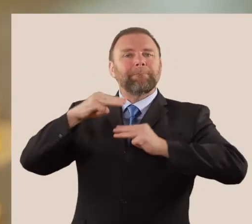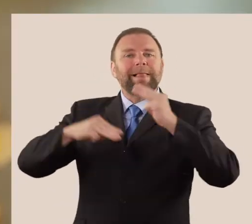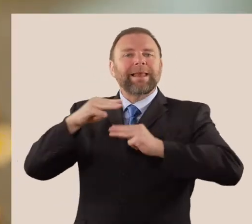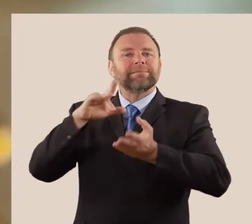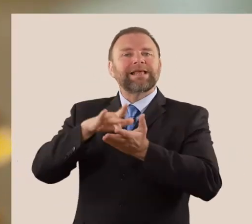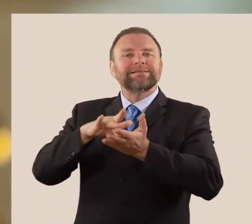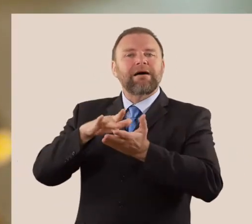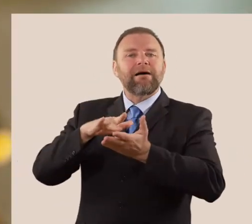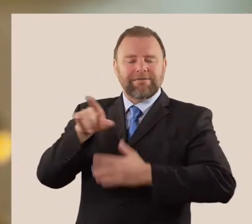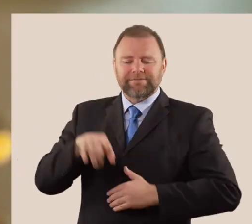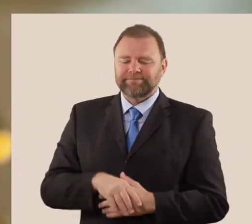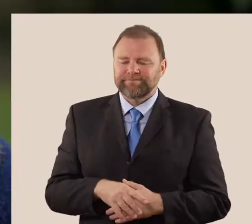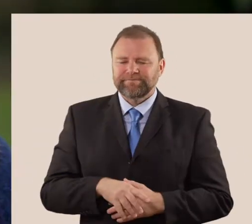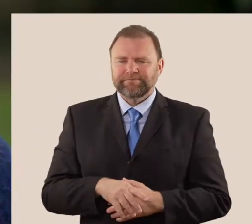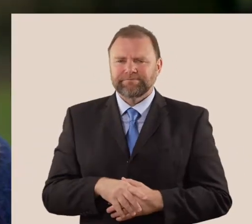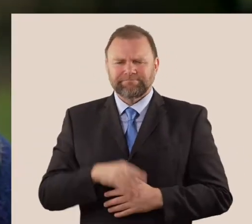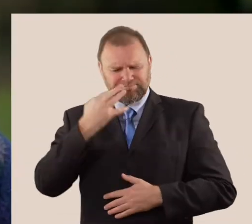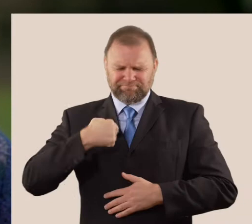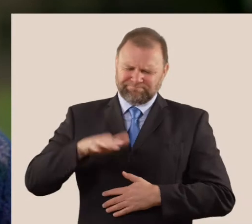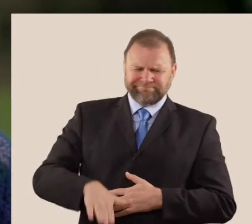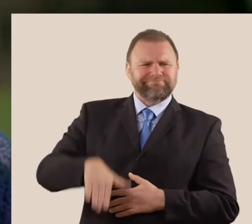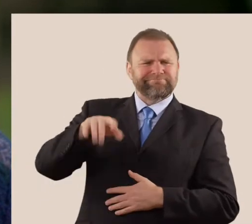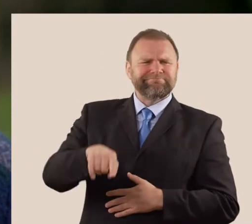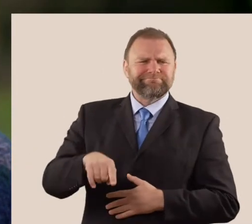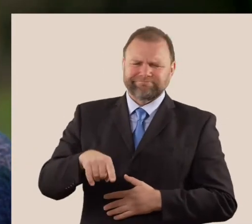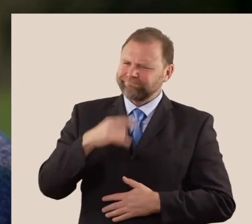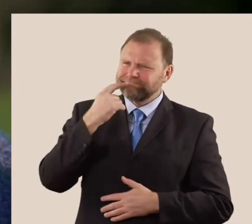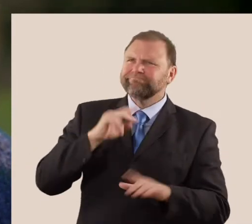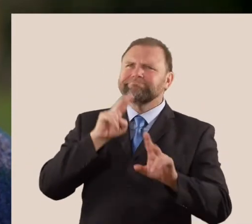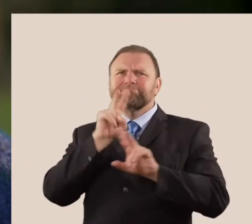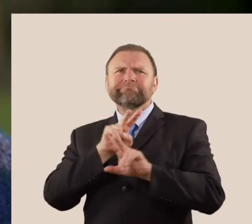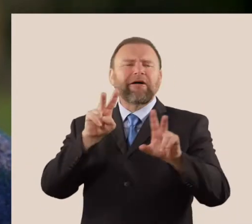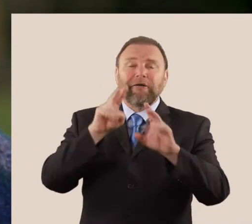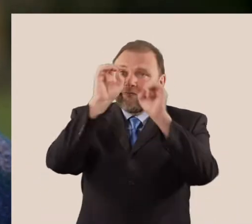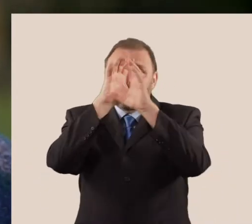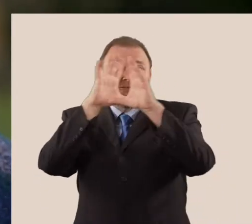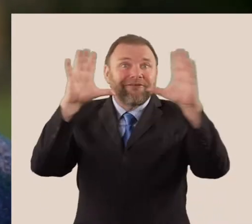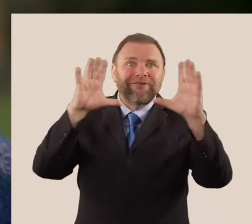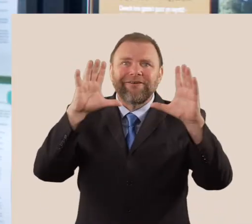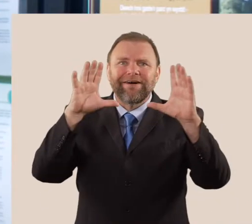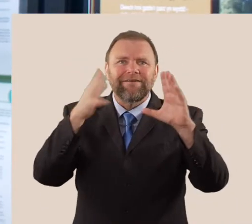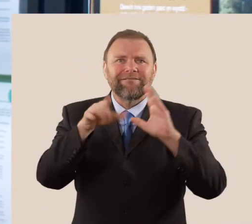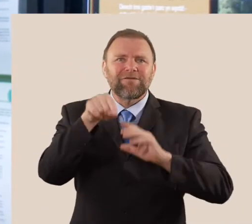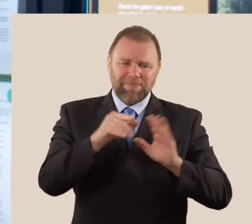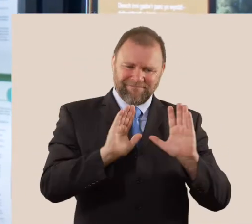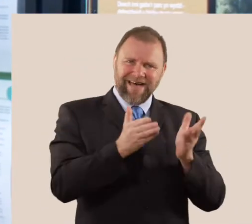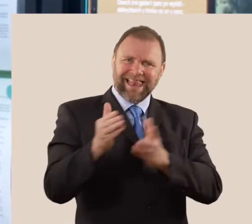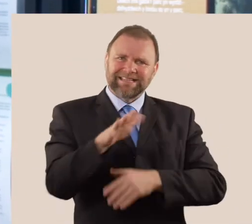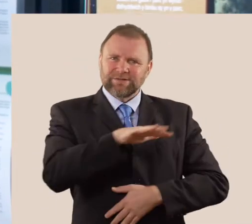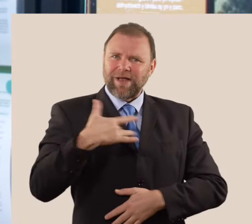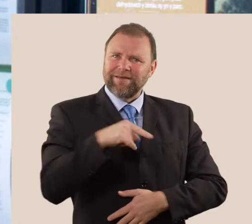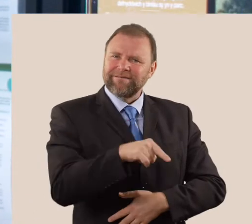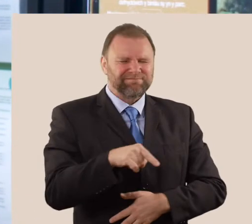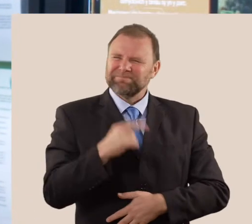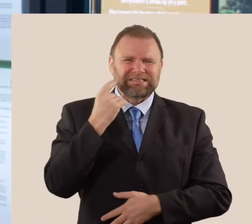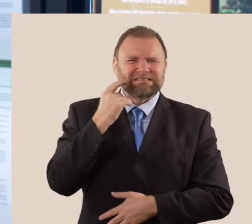Millennium Centre. When I was younger, it wasn't easy to think of any aspirations beyond the valleys. I'm